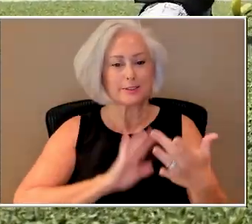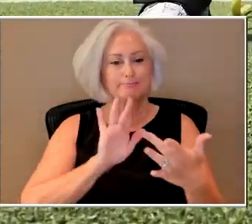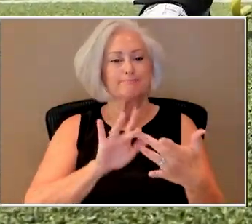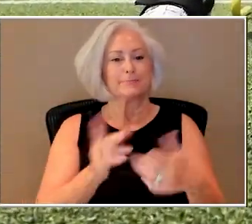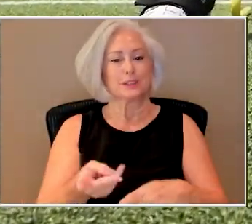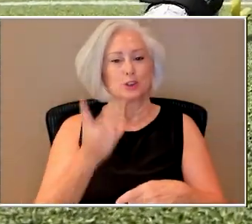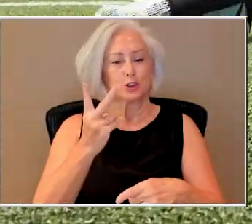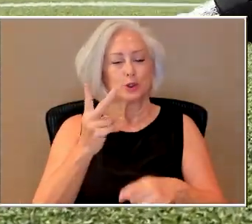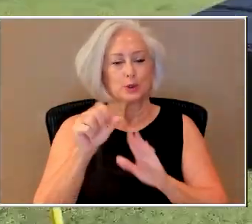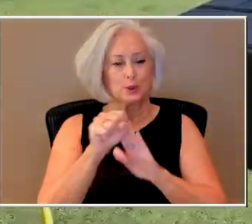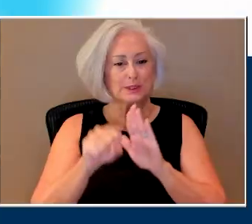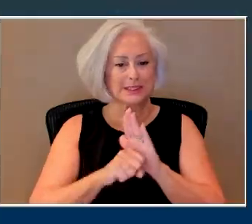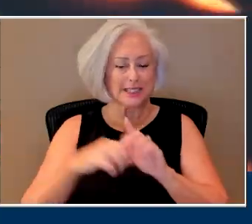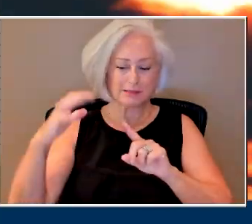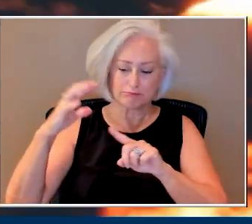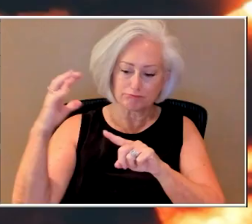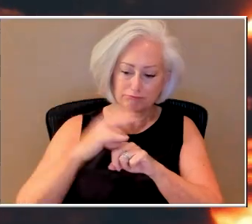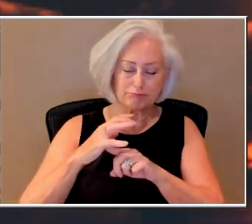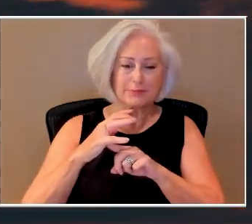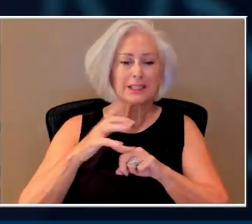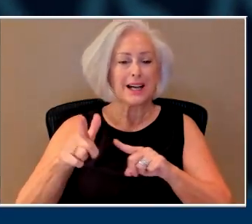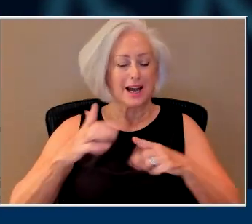a new season.